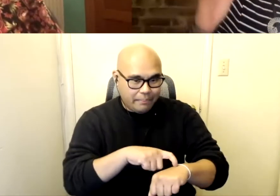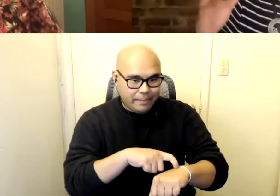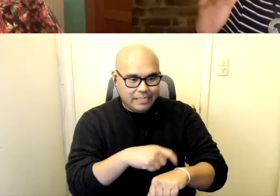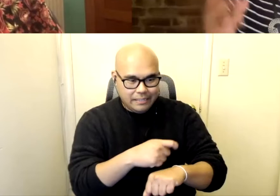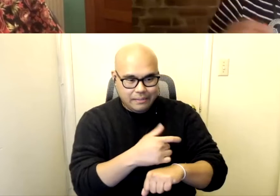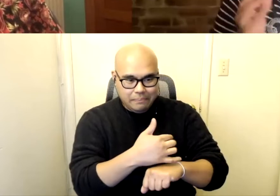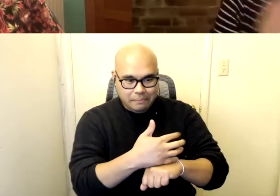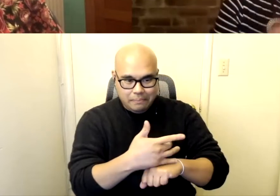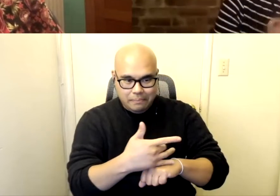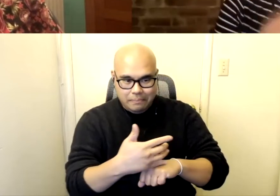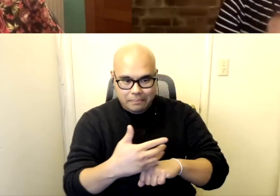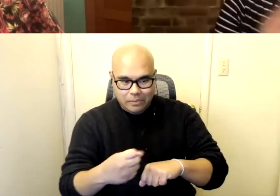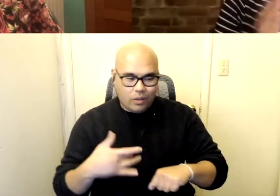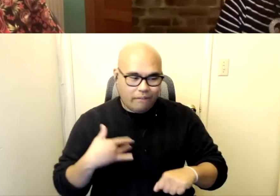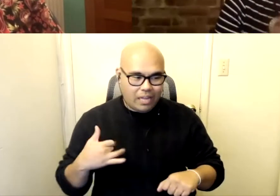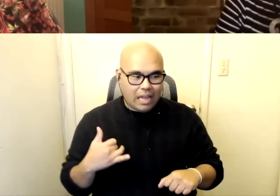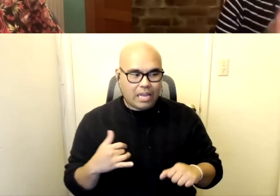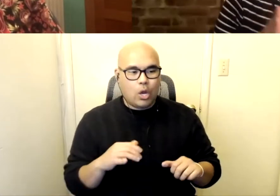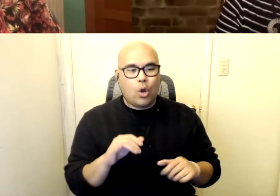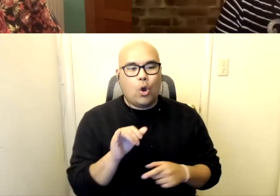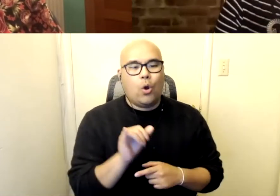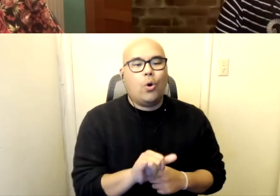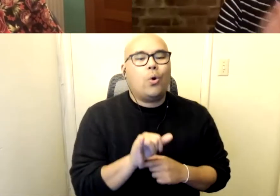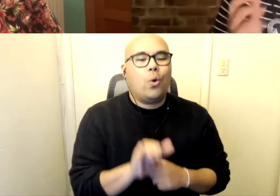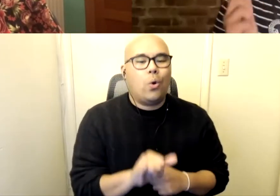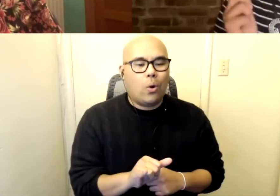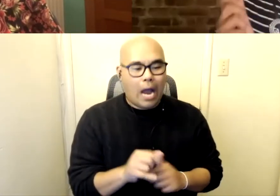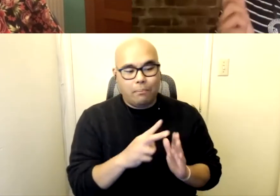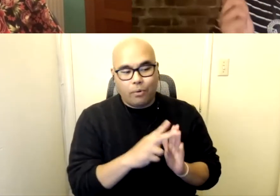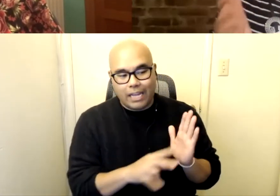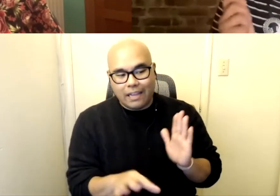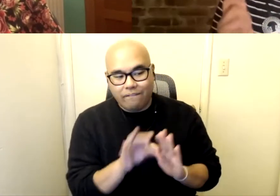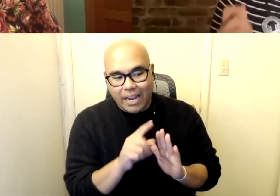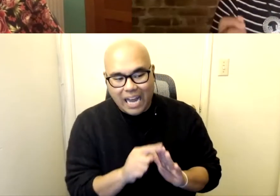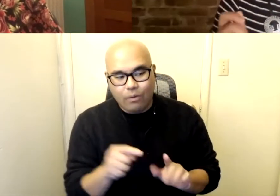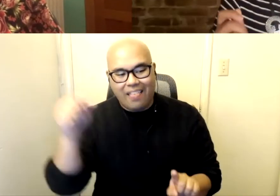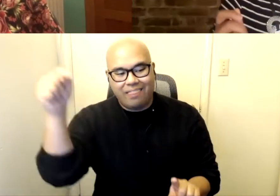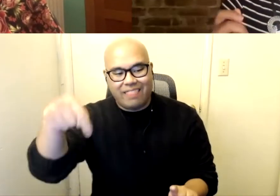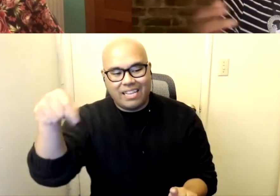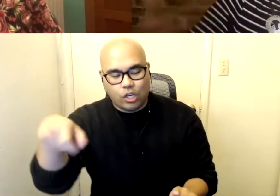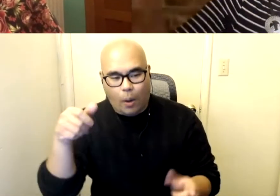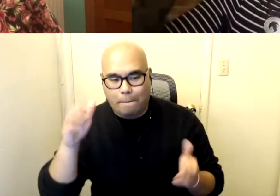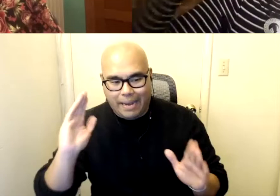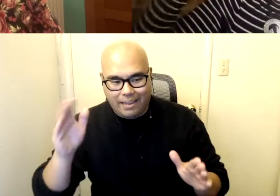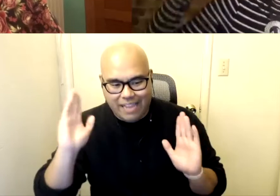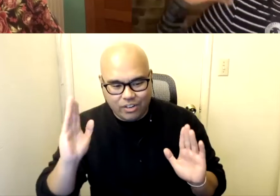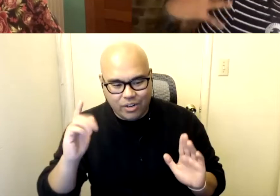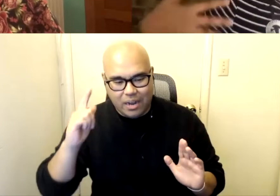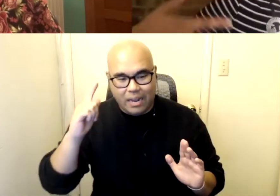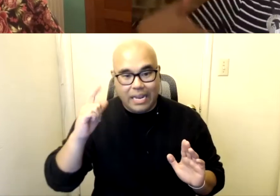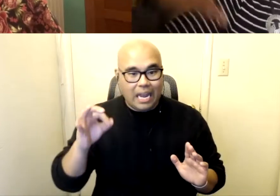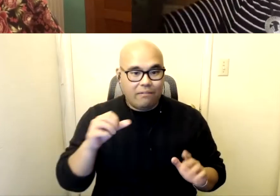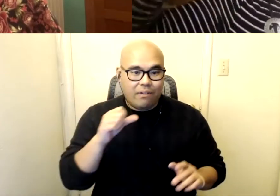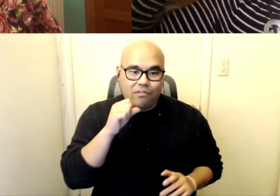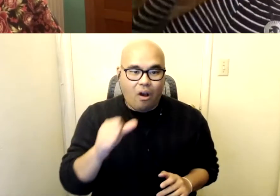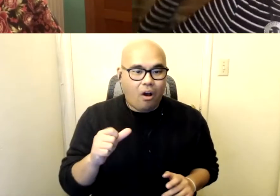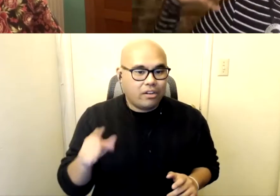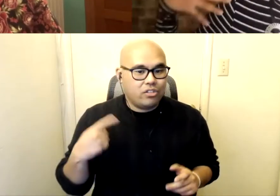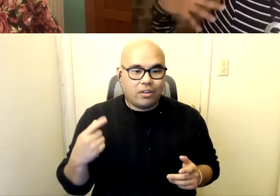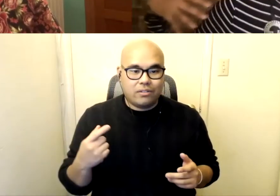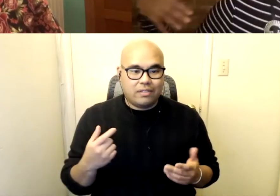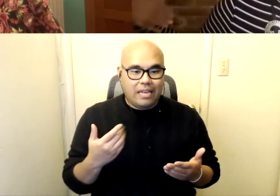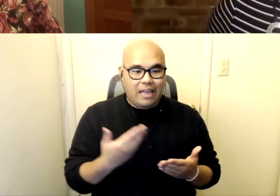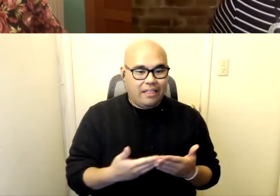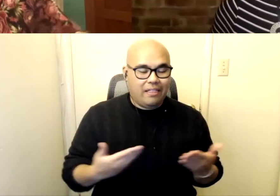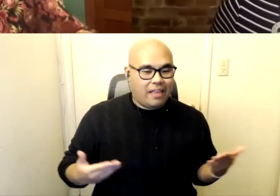you latch and you're like, oh, this is what I'm reading to find out. Like this is the thing that I should pay attention to. Because otherwise you're just letting like prose wash